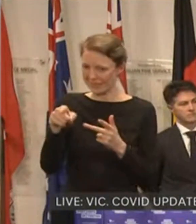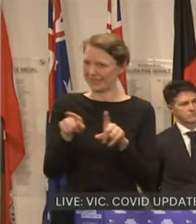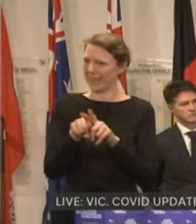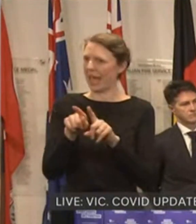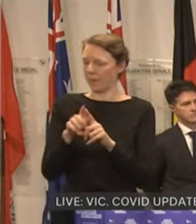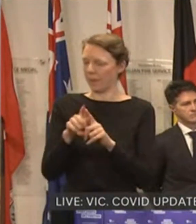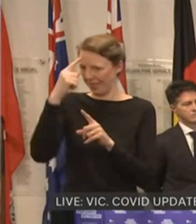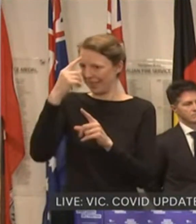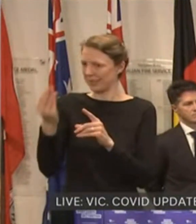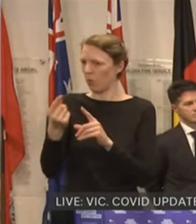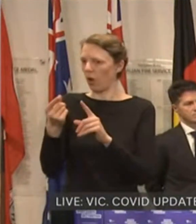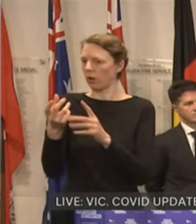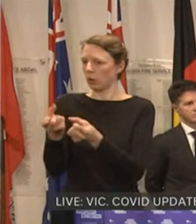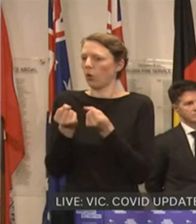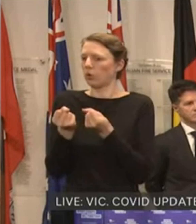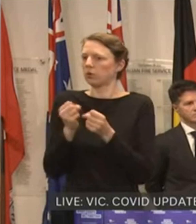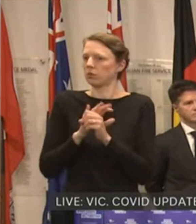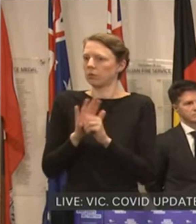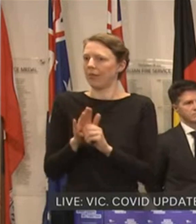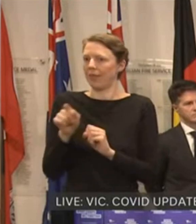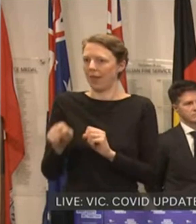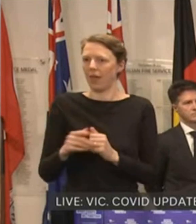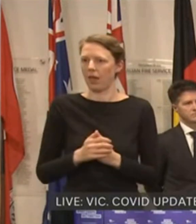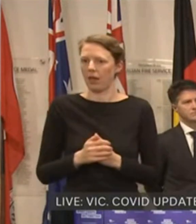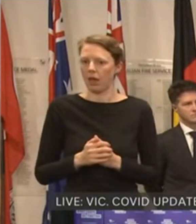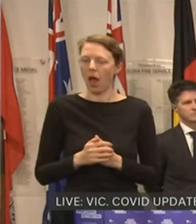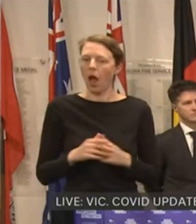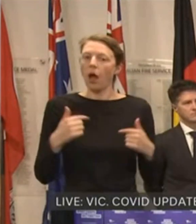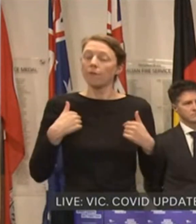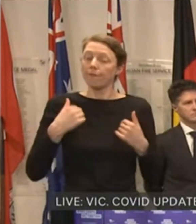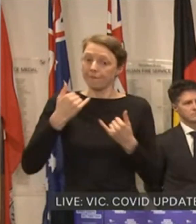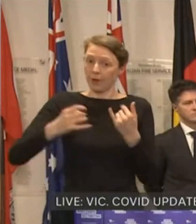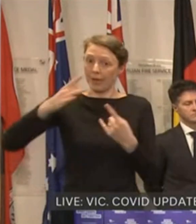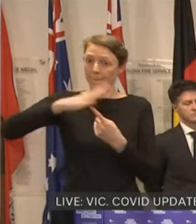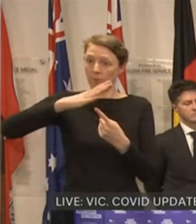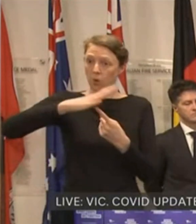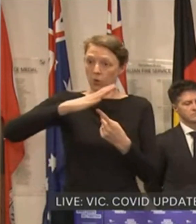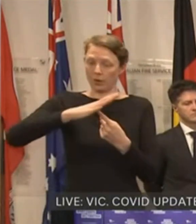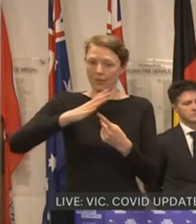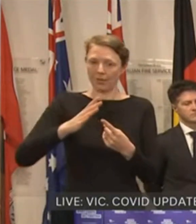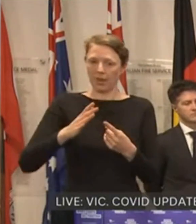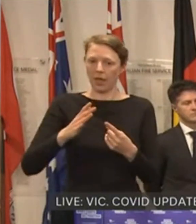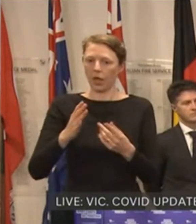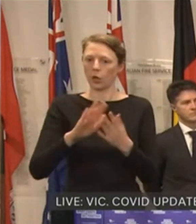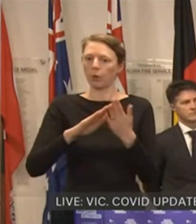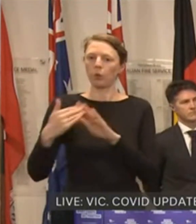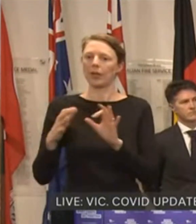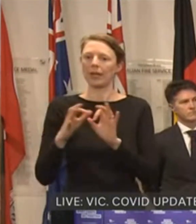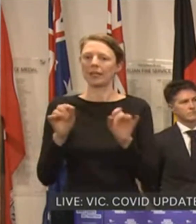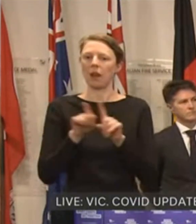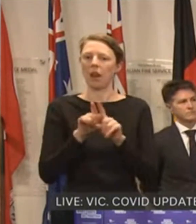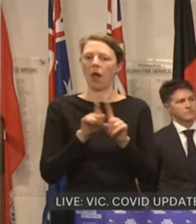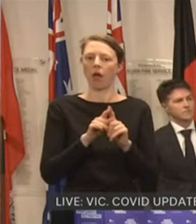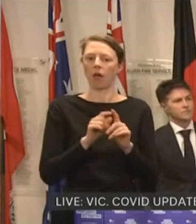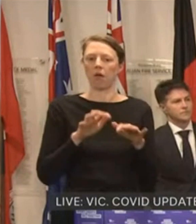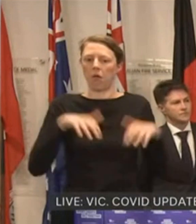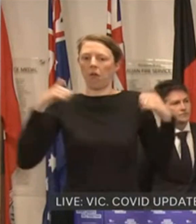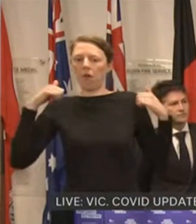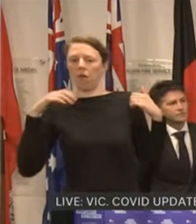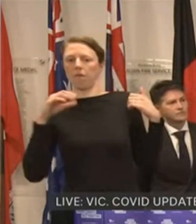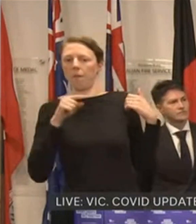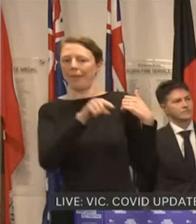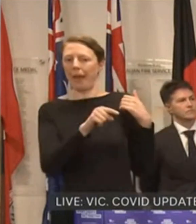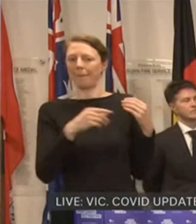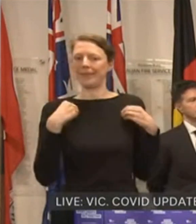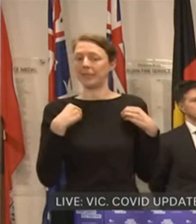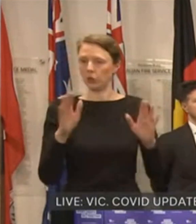So I just want to ensure that people are, once we have given the businesses the all clear, that people should feel safe in returning to